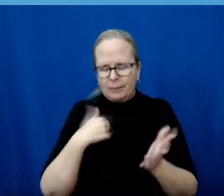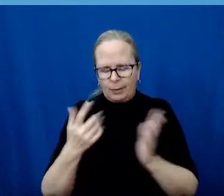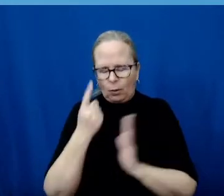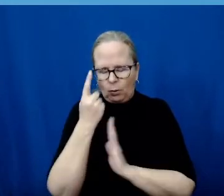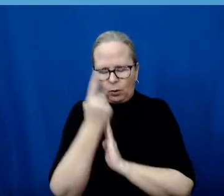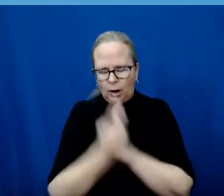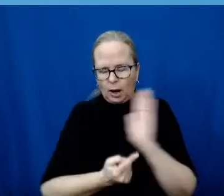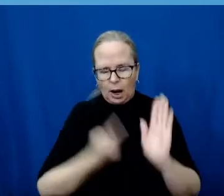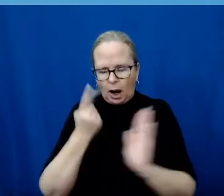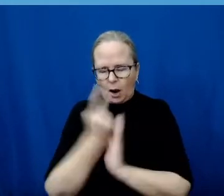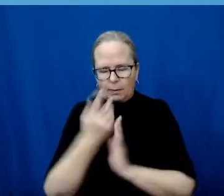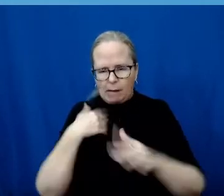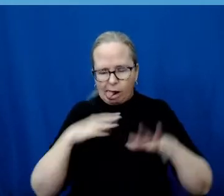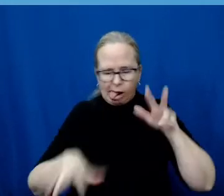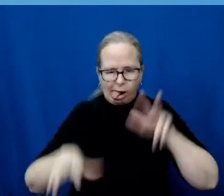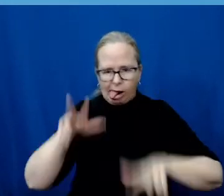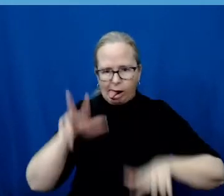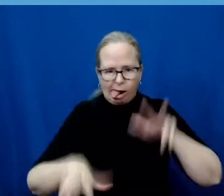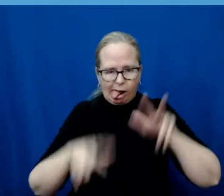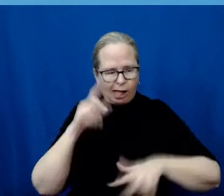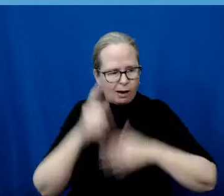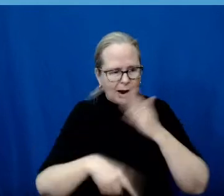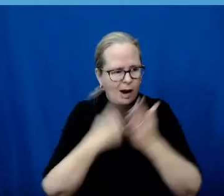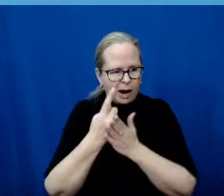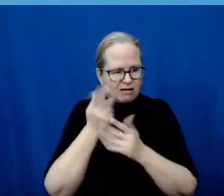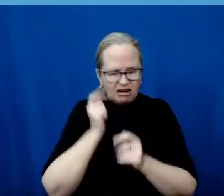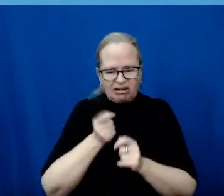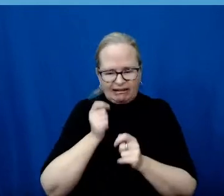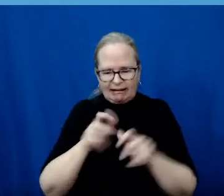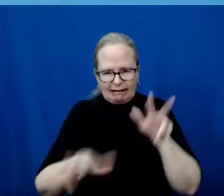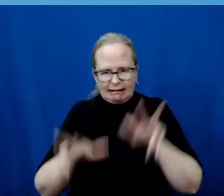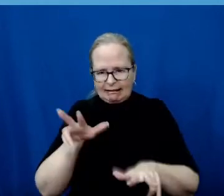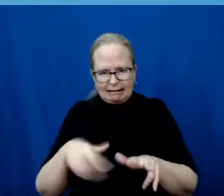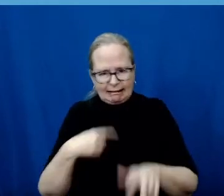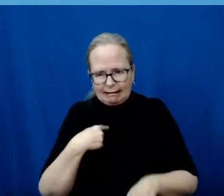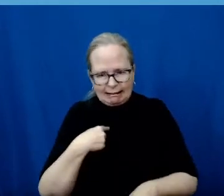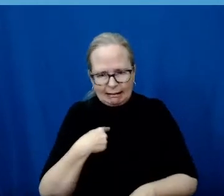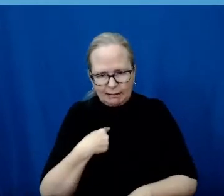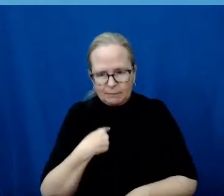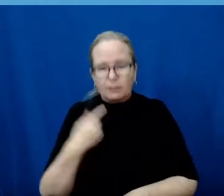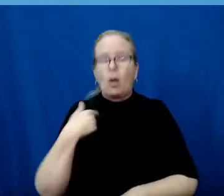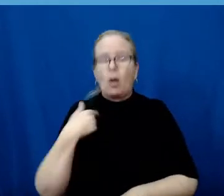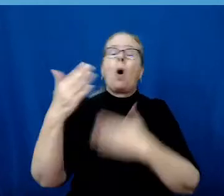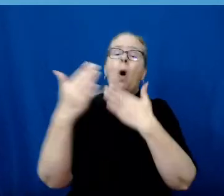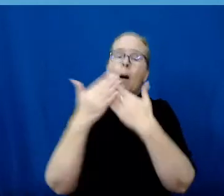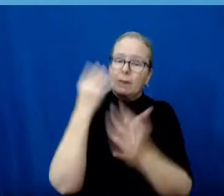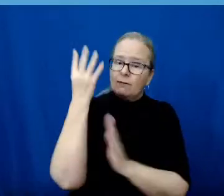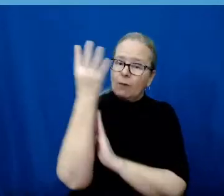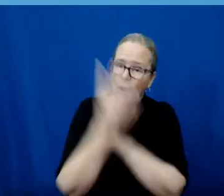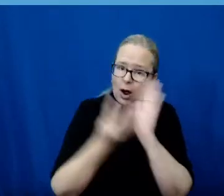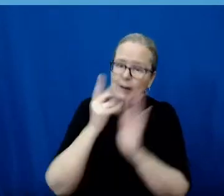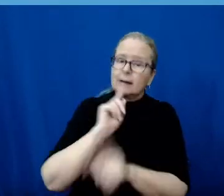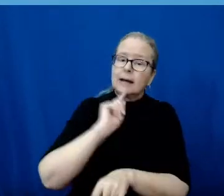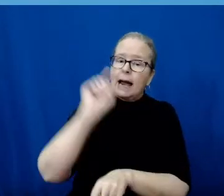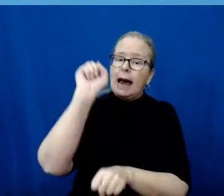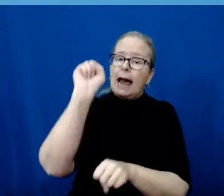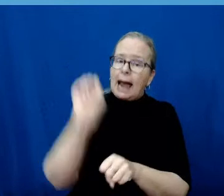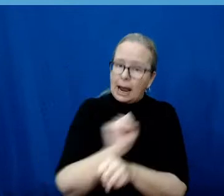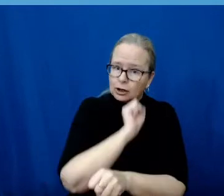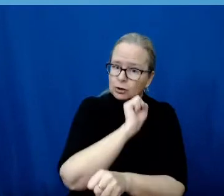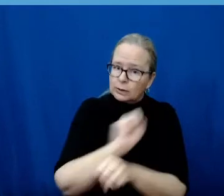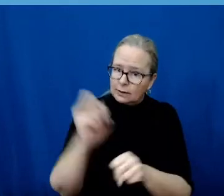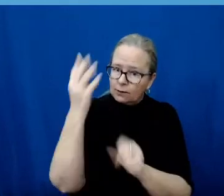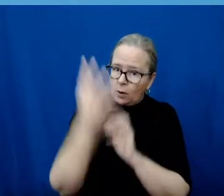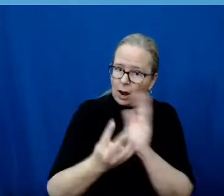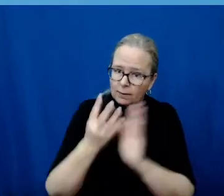closer to a 4-hour-long adventure, while doing other things, I will admit. It did exceptionally speed up once I realized you could